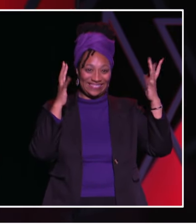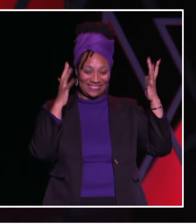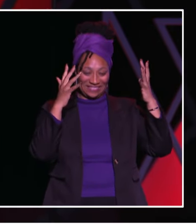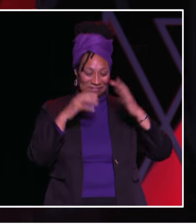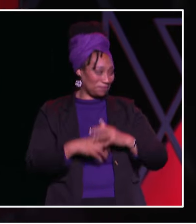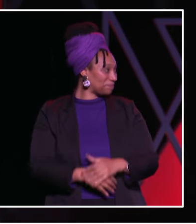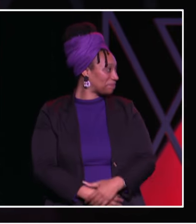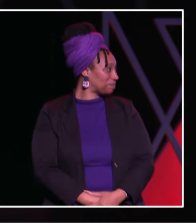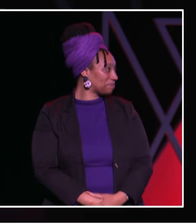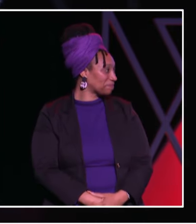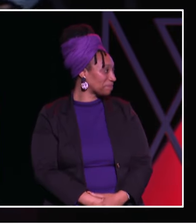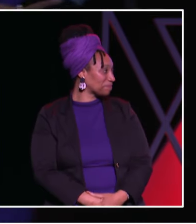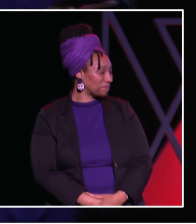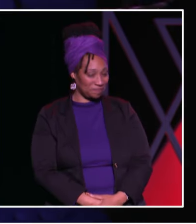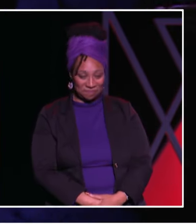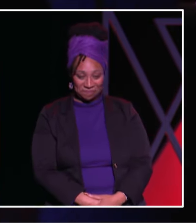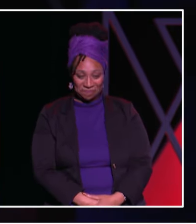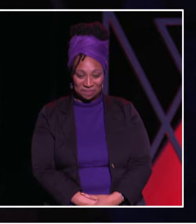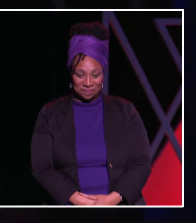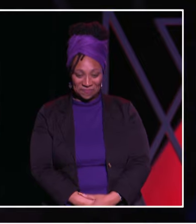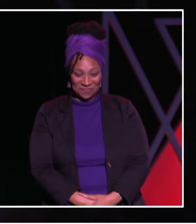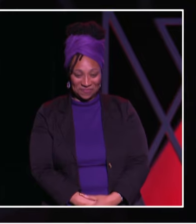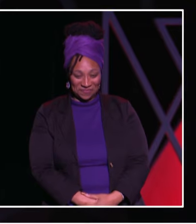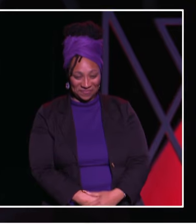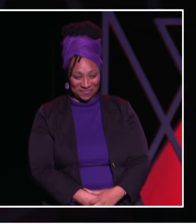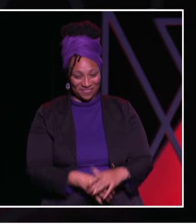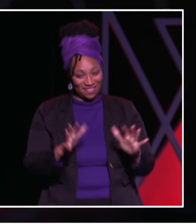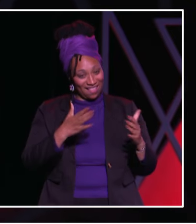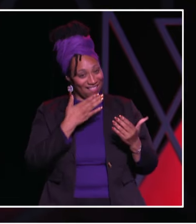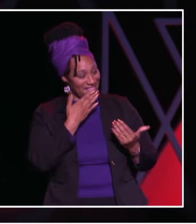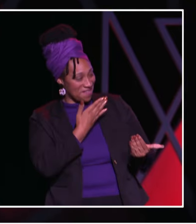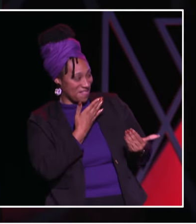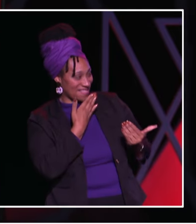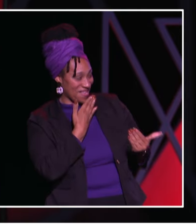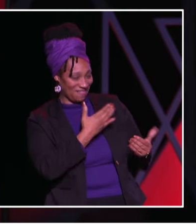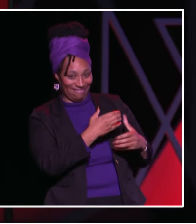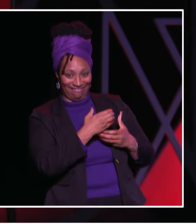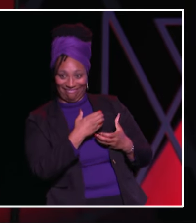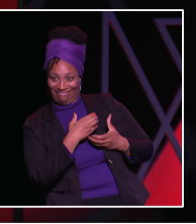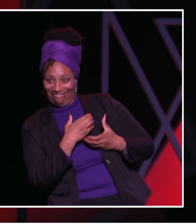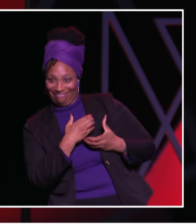Please and thank you. Thank you, Muriel Bowser.